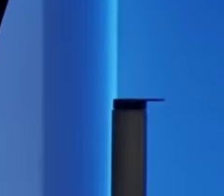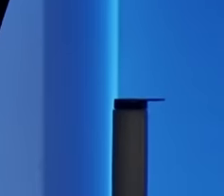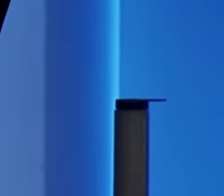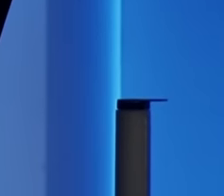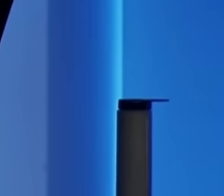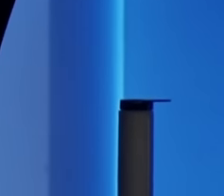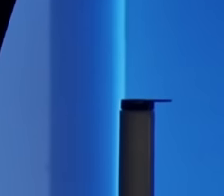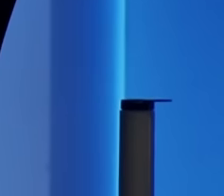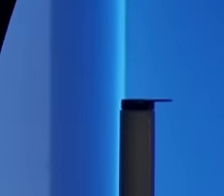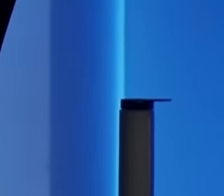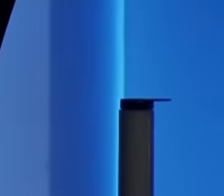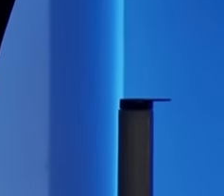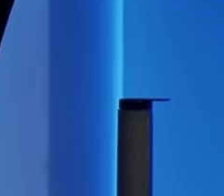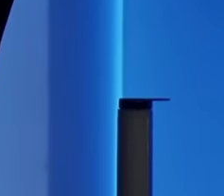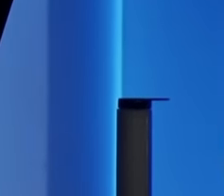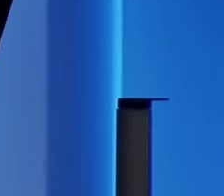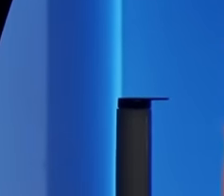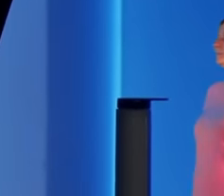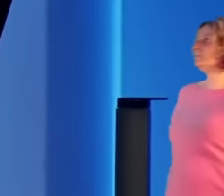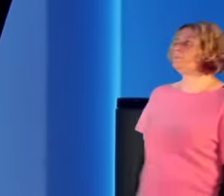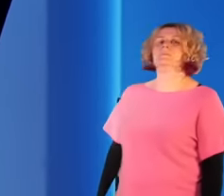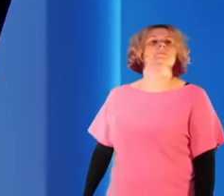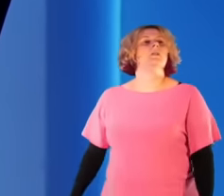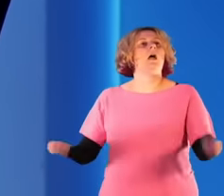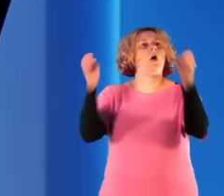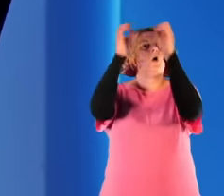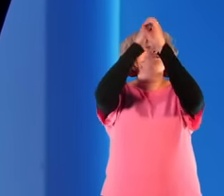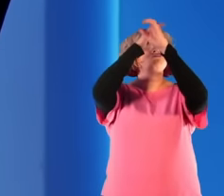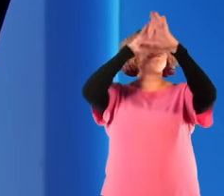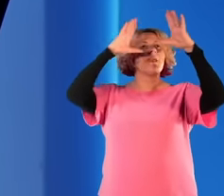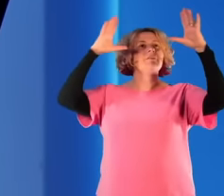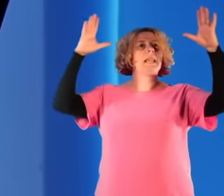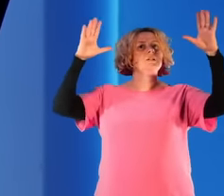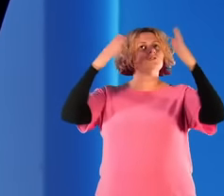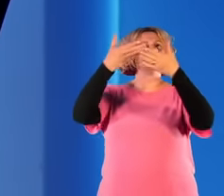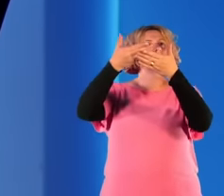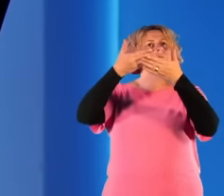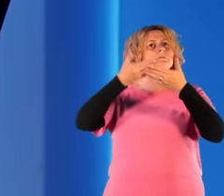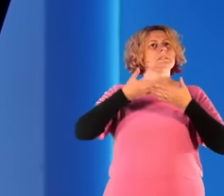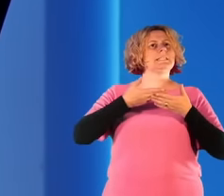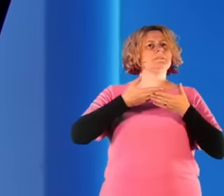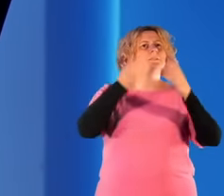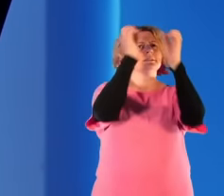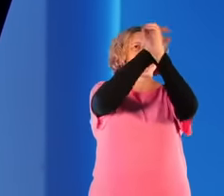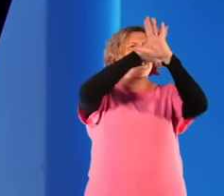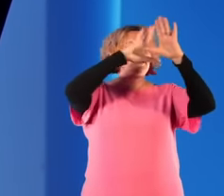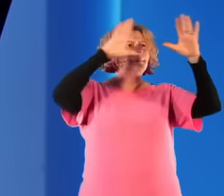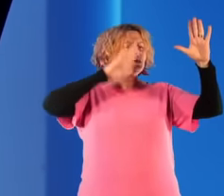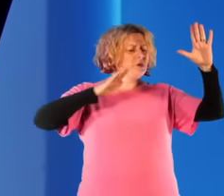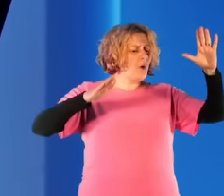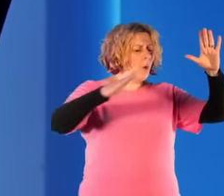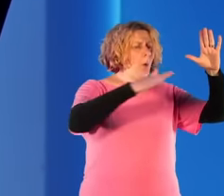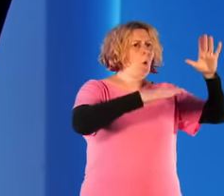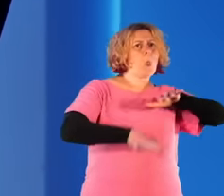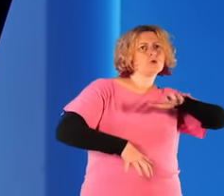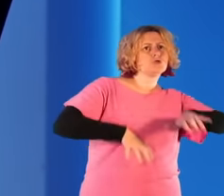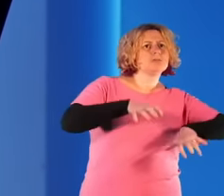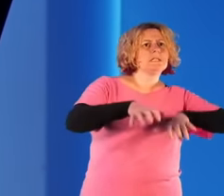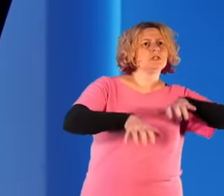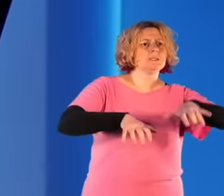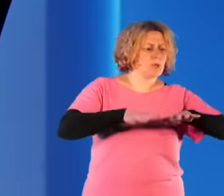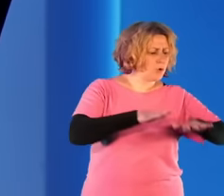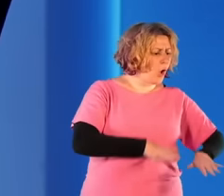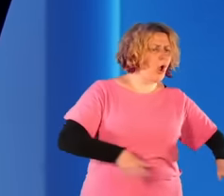We're going to sing together now. Revelations gives us a picture of every living creature on heaven and earth